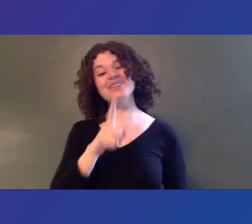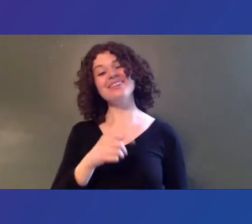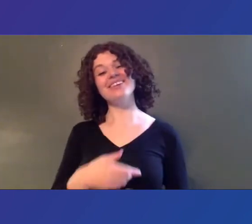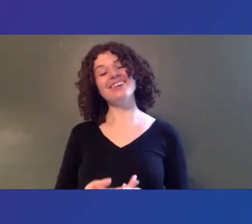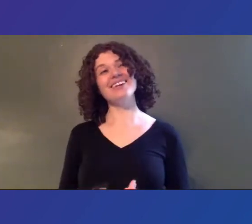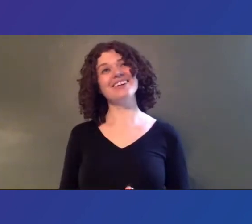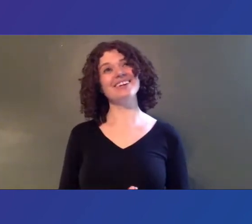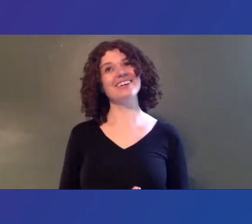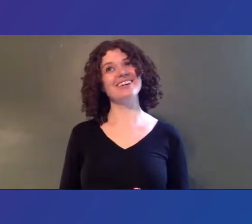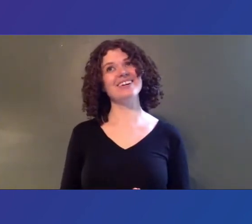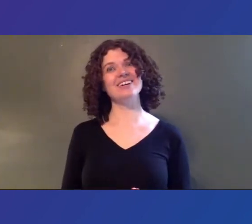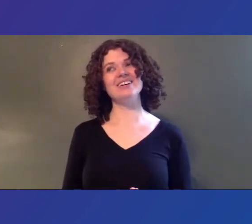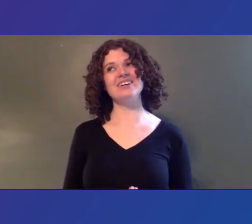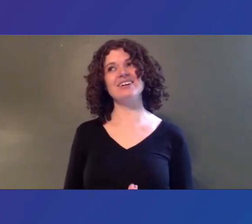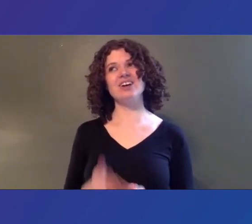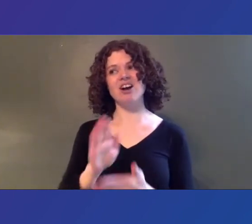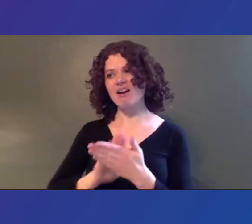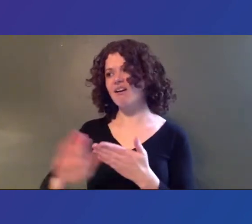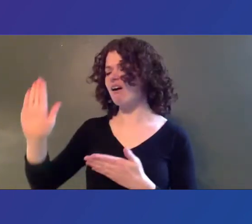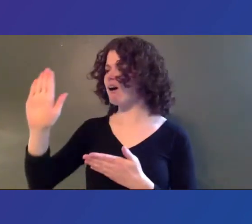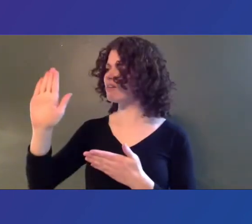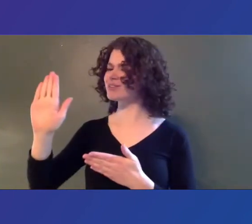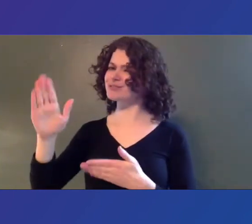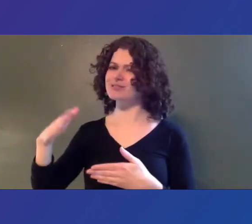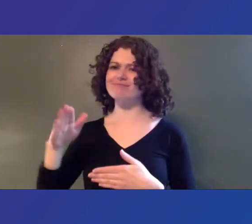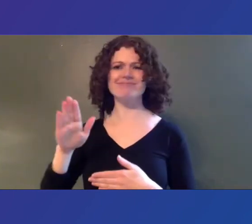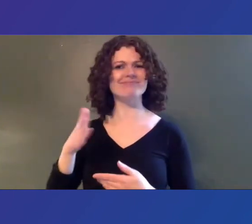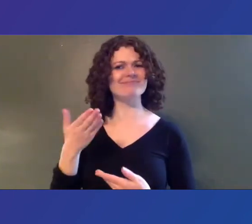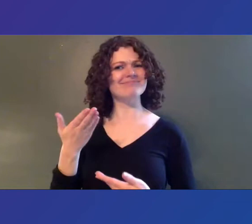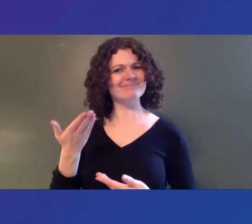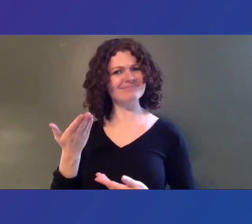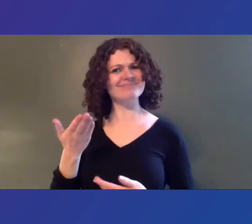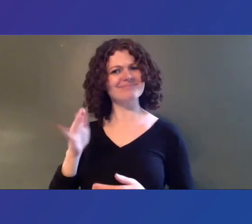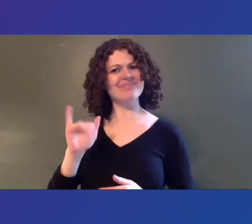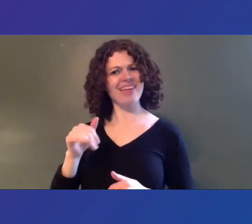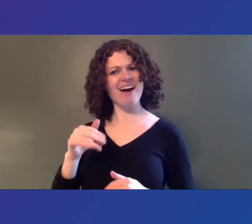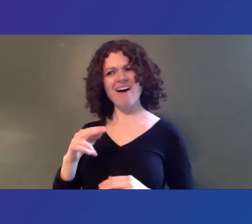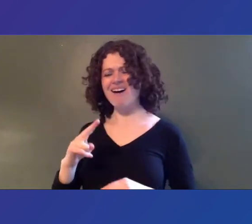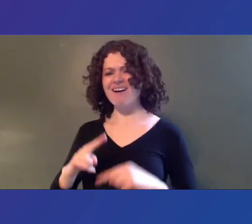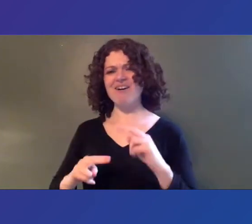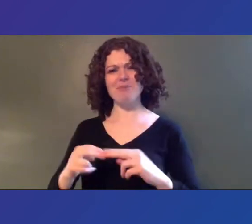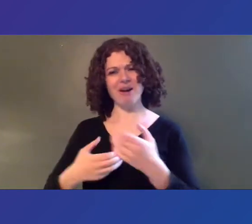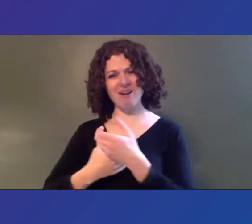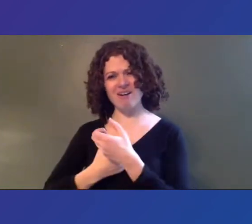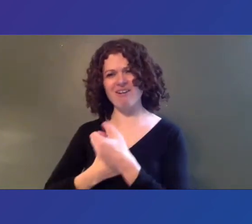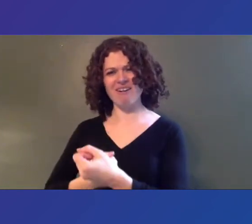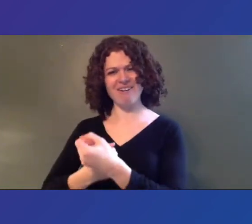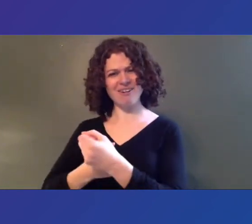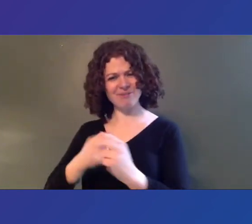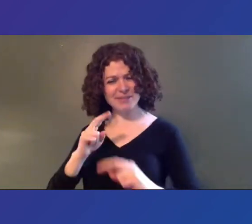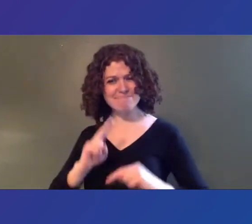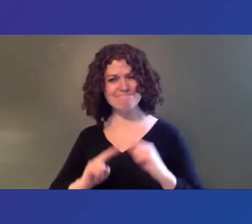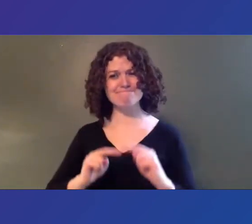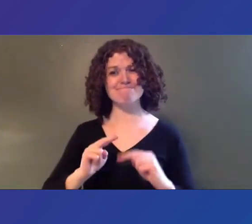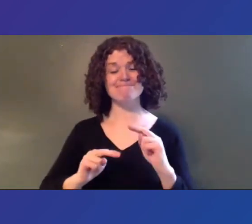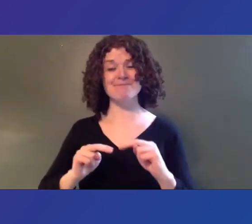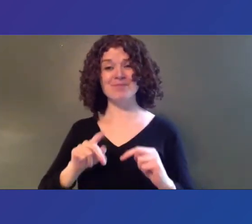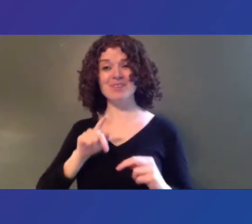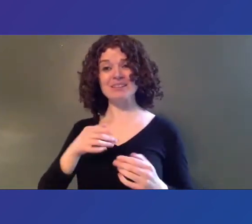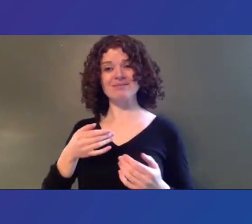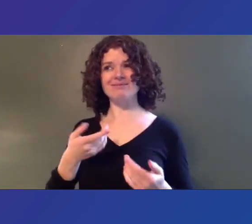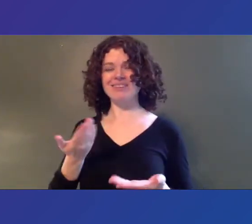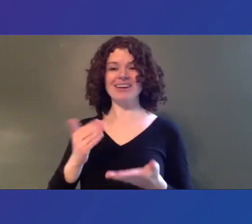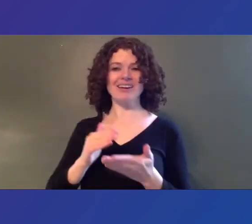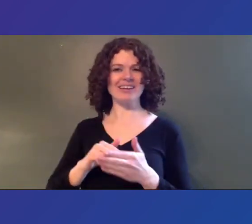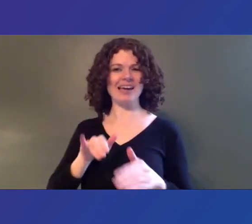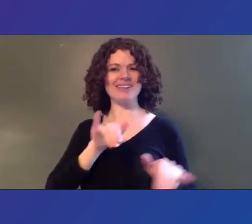it builds your confidence. You know what I mean? Because you're just again, I'm using the same word again, but you're expanding the way